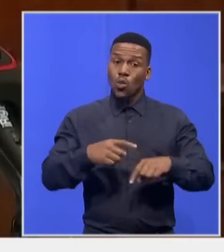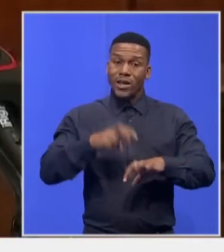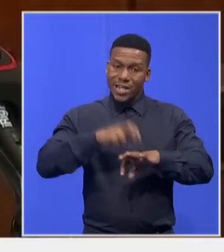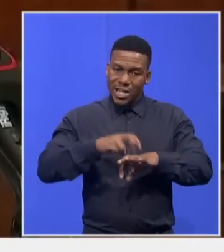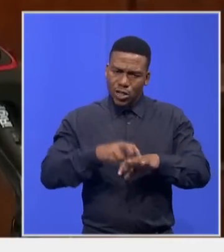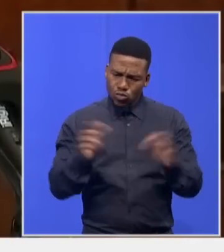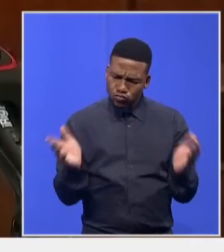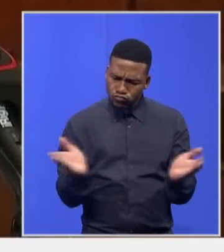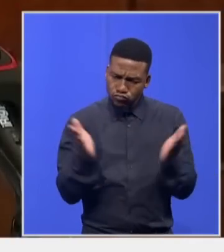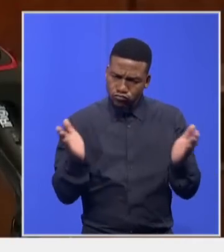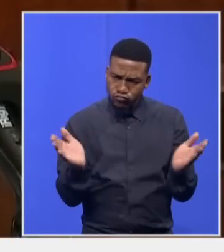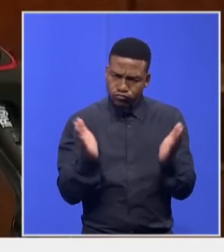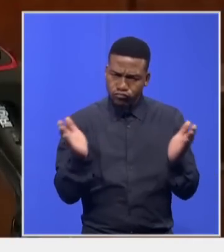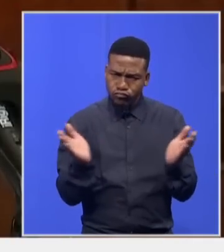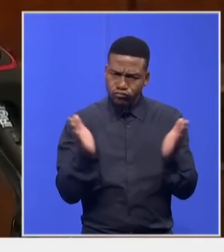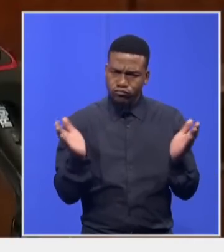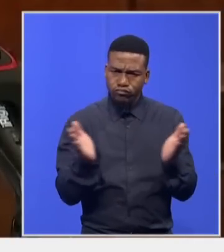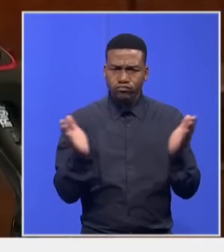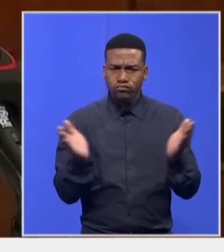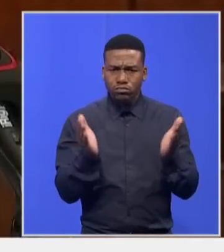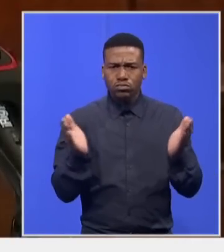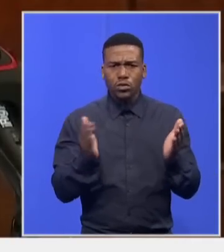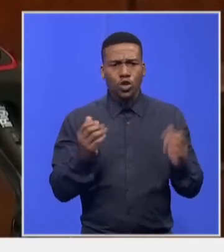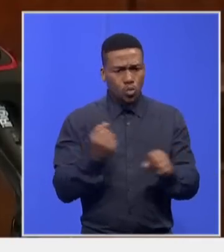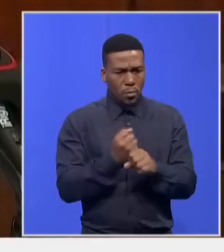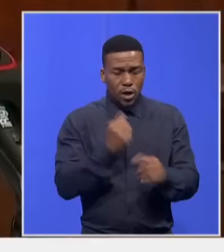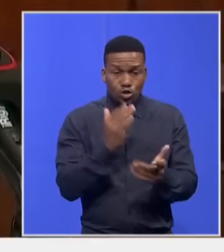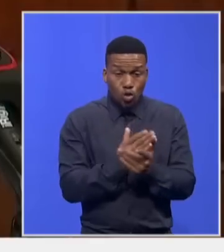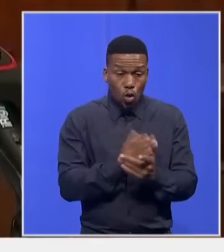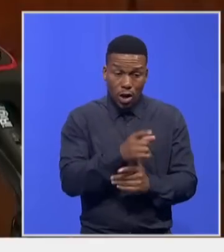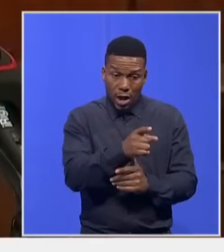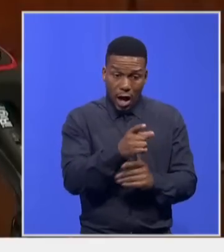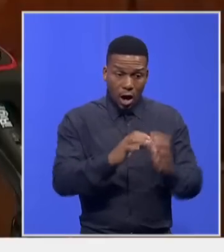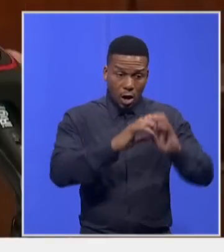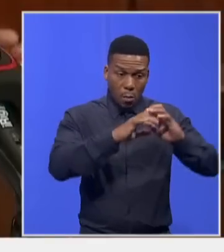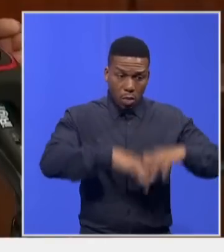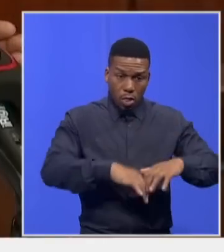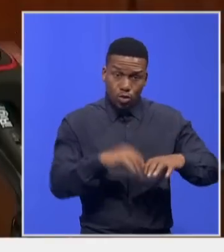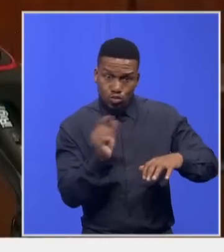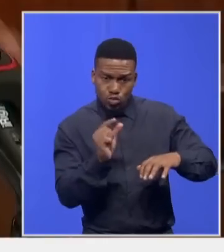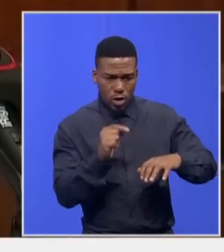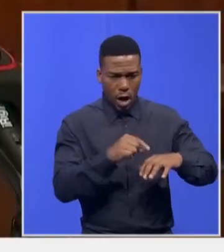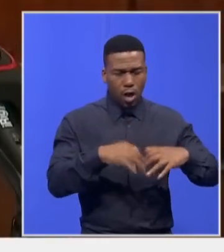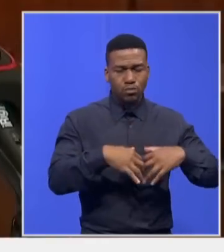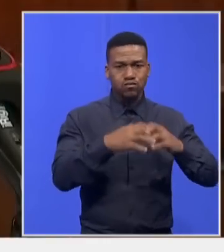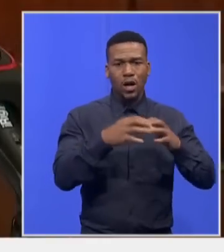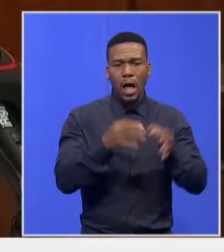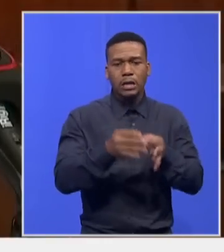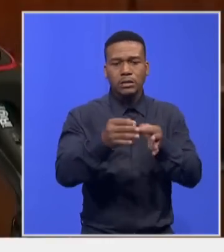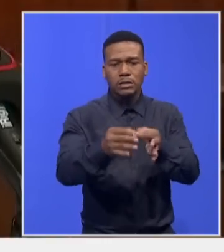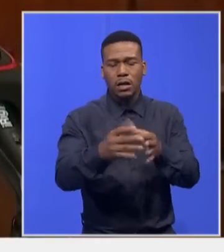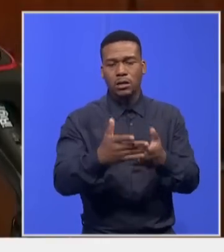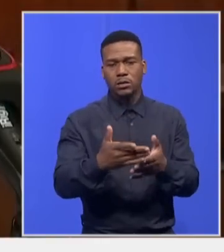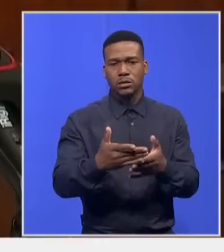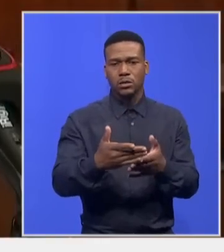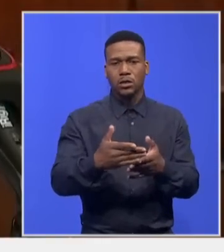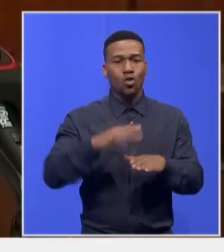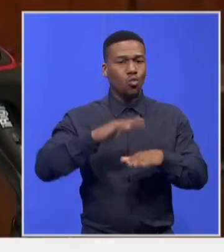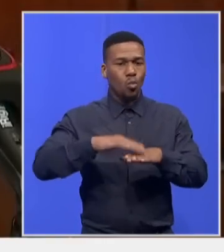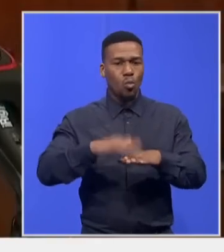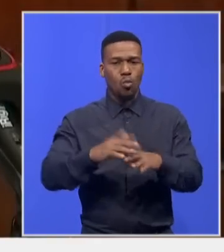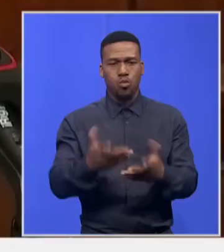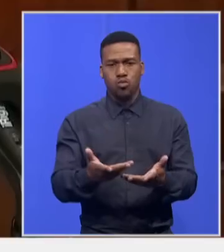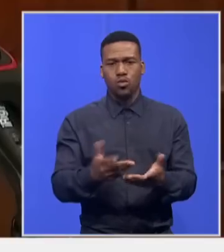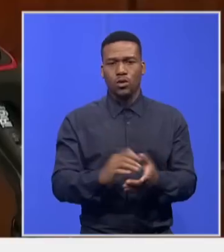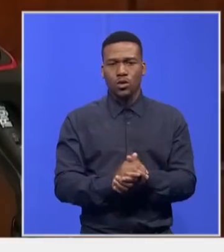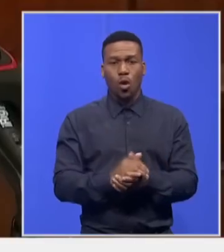morale, essentially extending the life of these plants, giving us a scope and play for us to be able to get the 6,000 megawatts